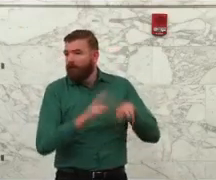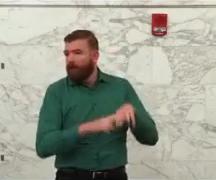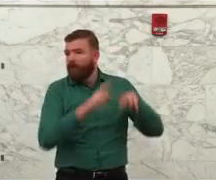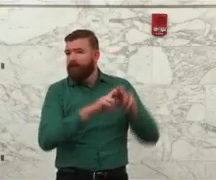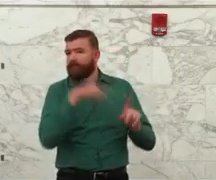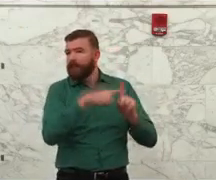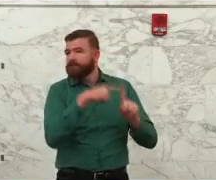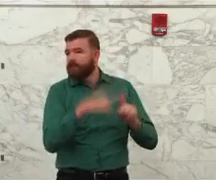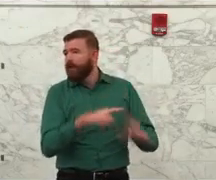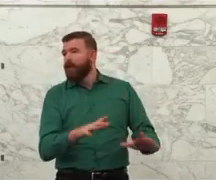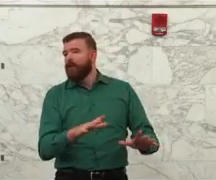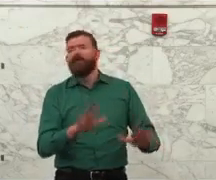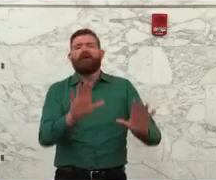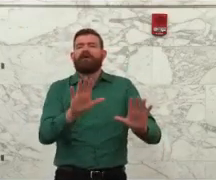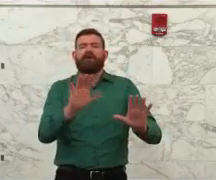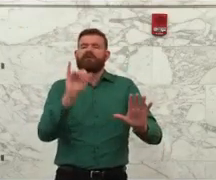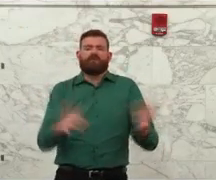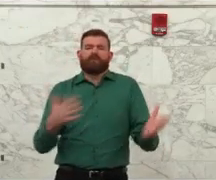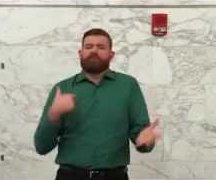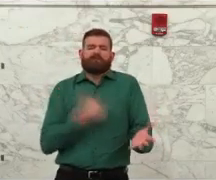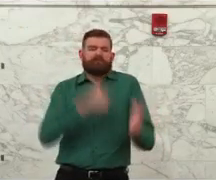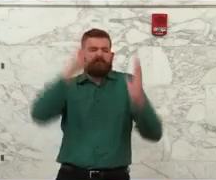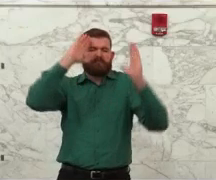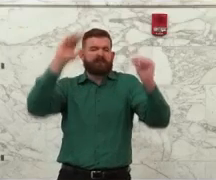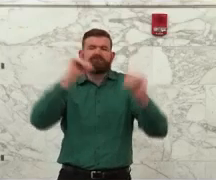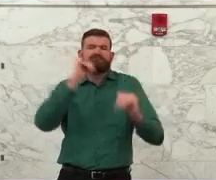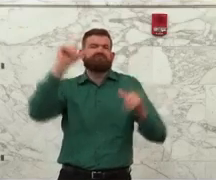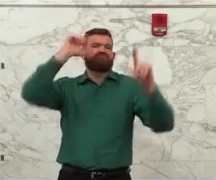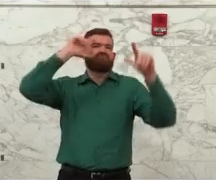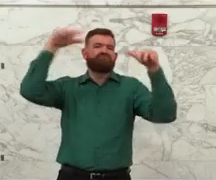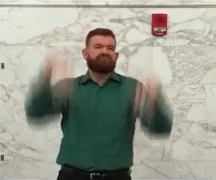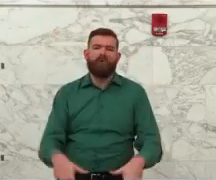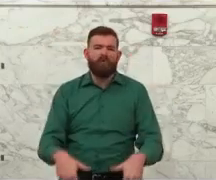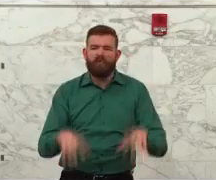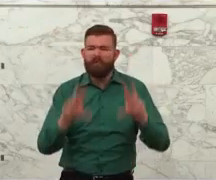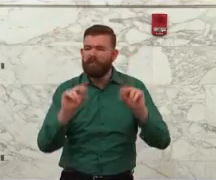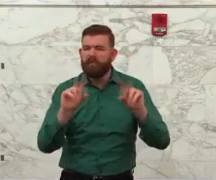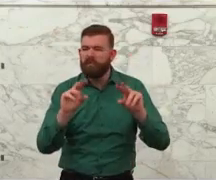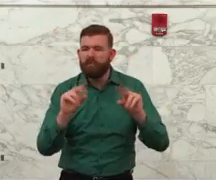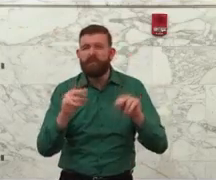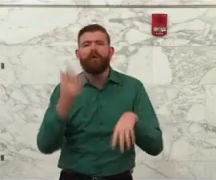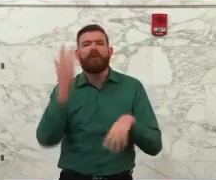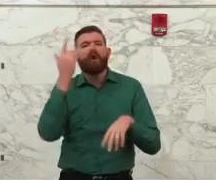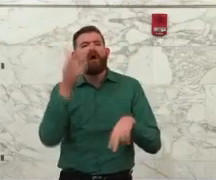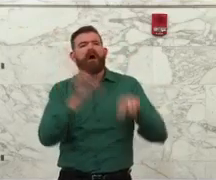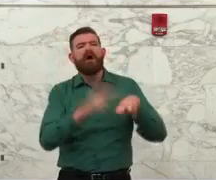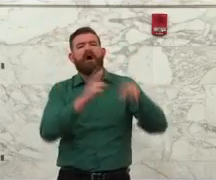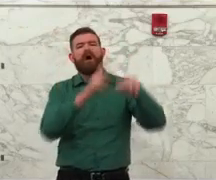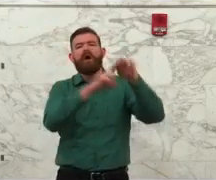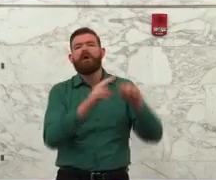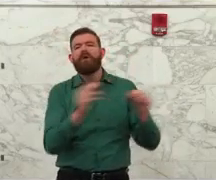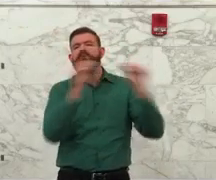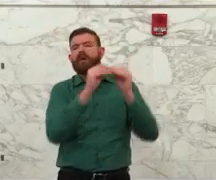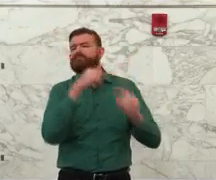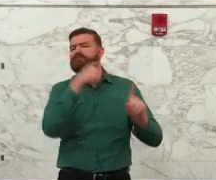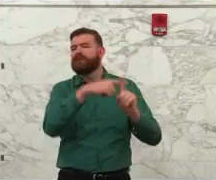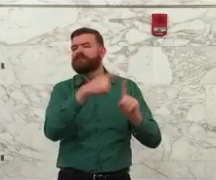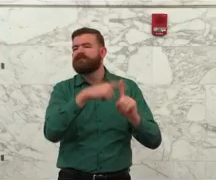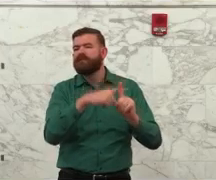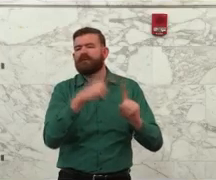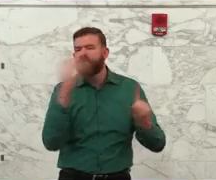expected. And to some extent, you've got community spread as an element here, but the overwhelming reason is